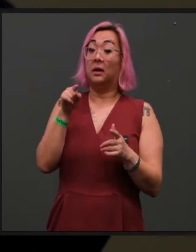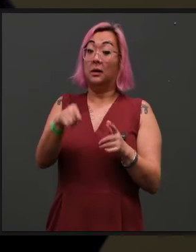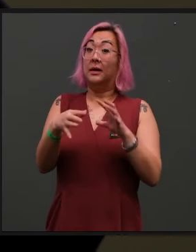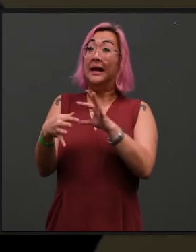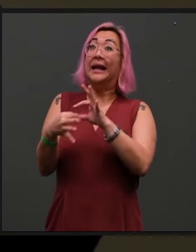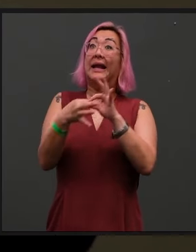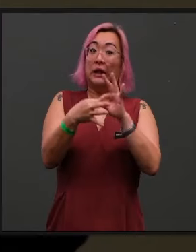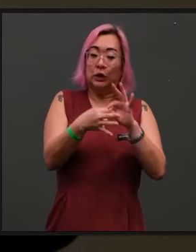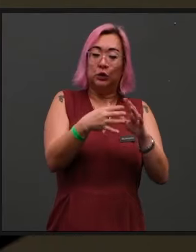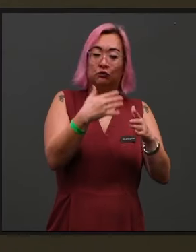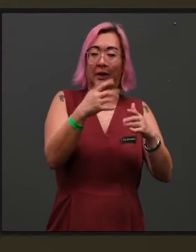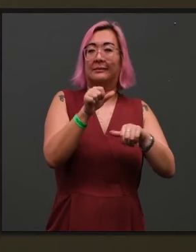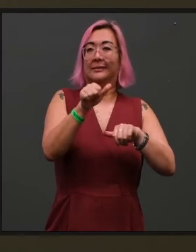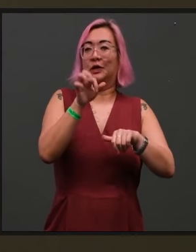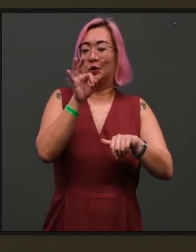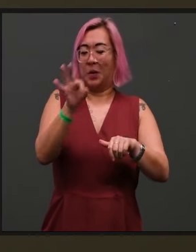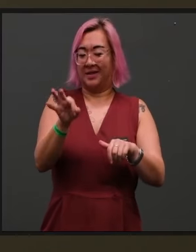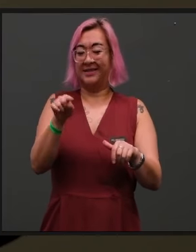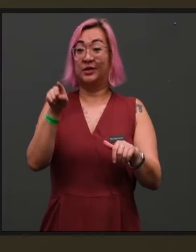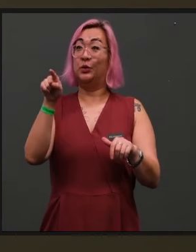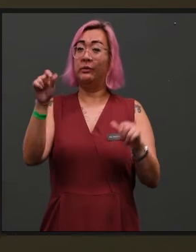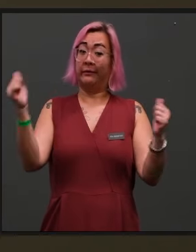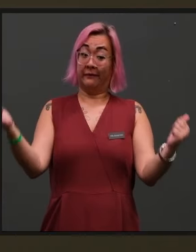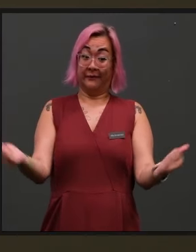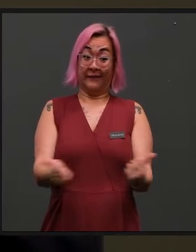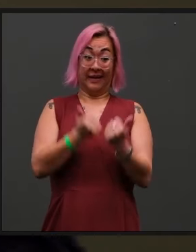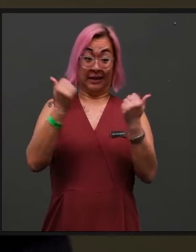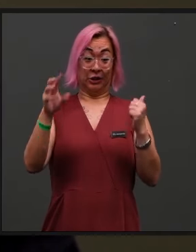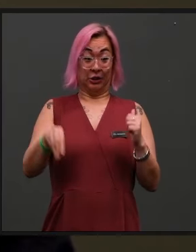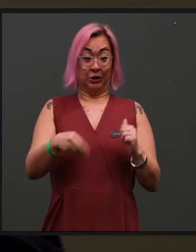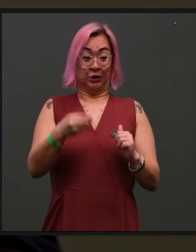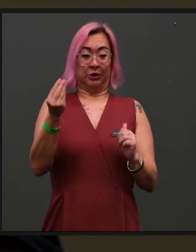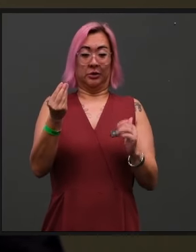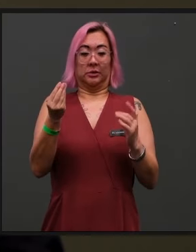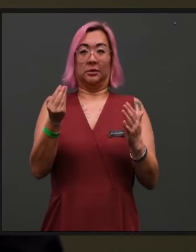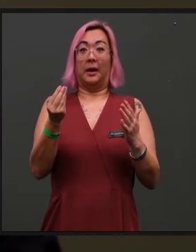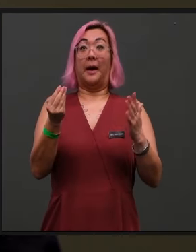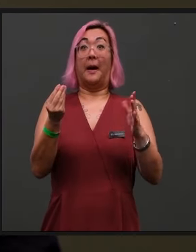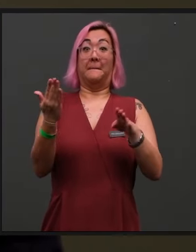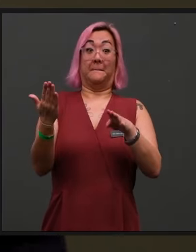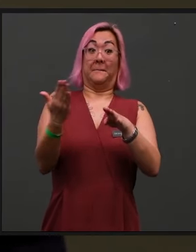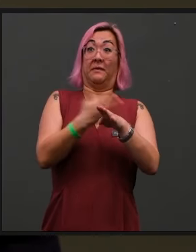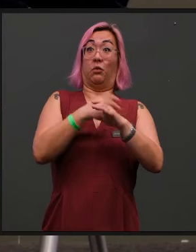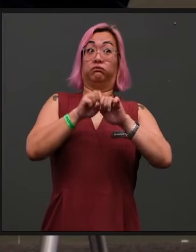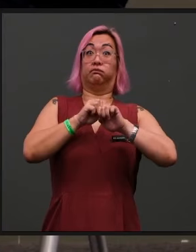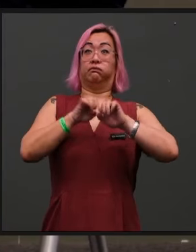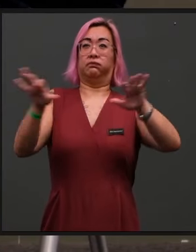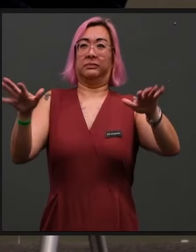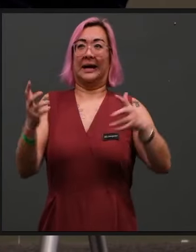it. Before you saw the reception, how were you feeling about it when you completed it?